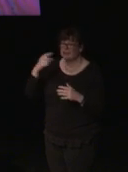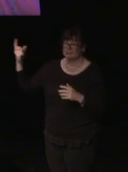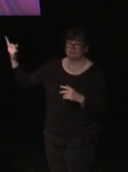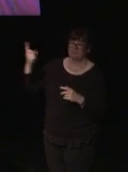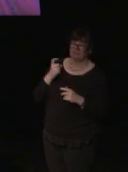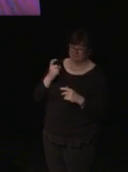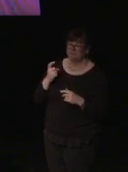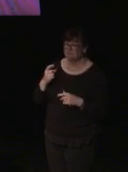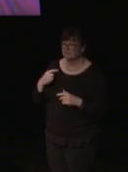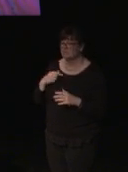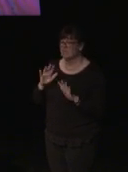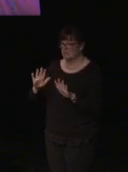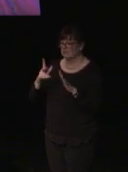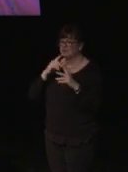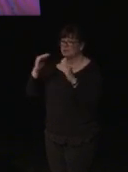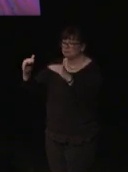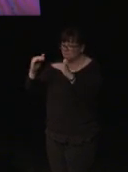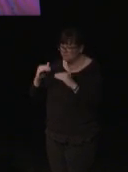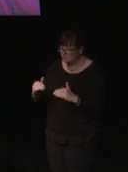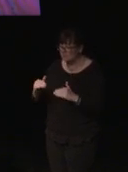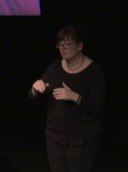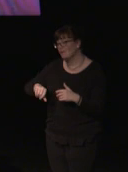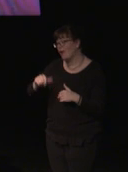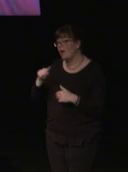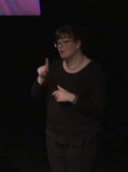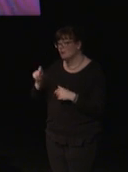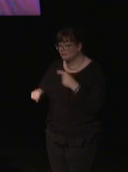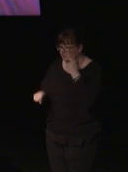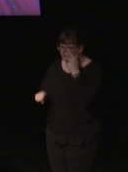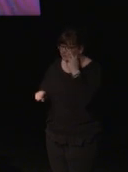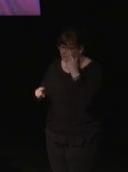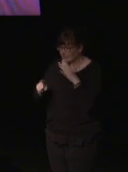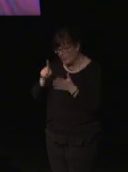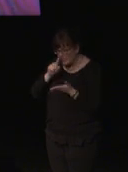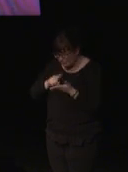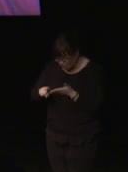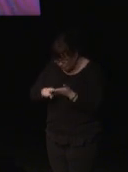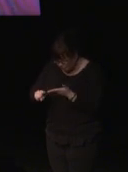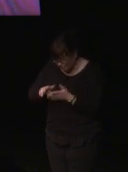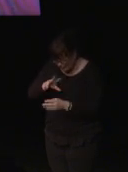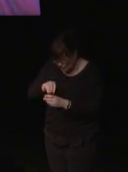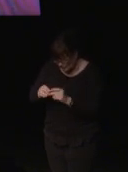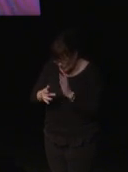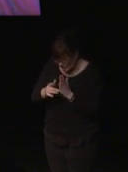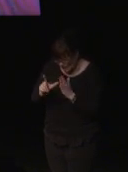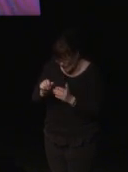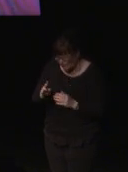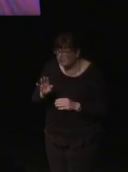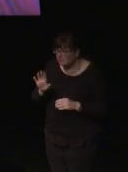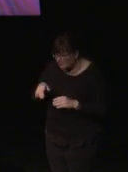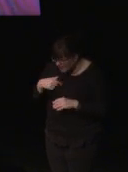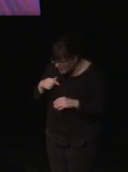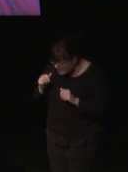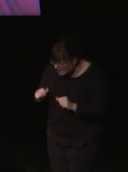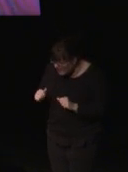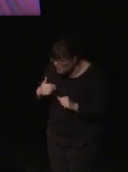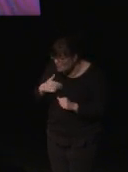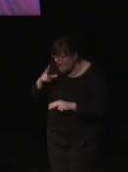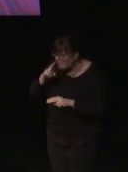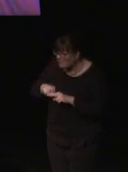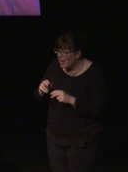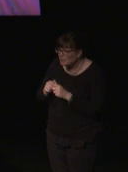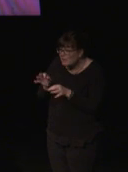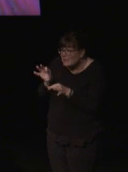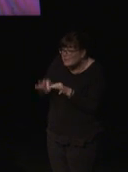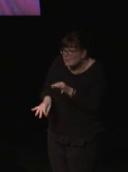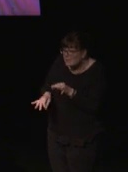you. This is one that we explore a lot in our Inclusive Tech Lab. Can you have fun with simple controls?